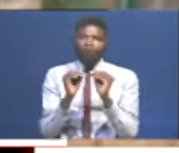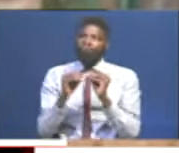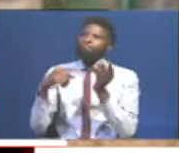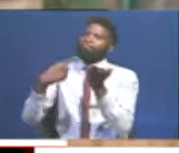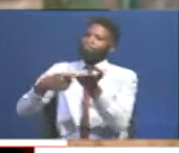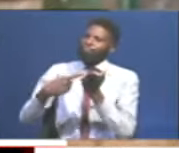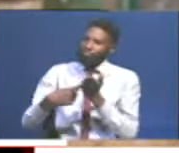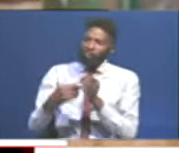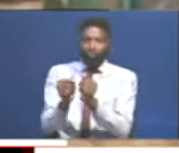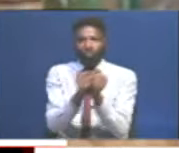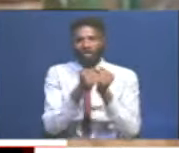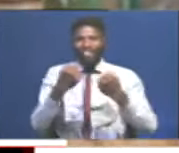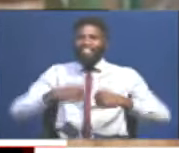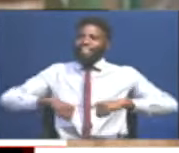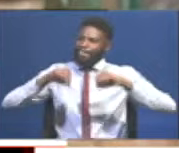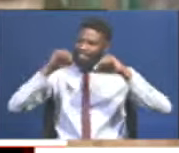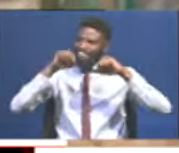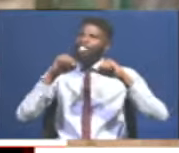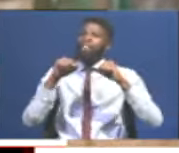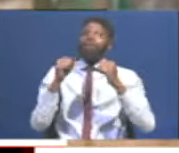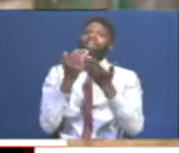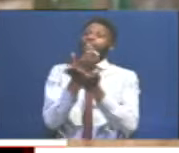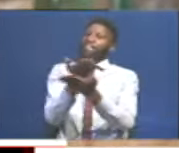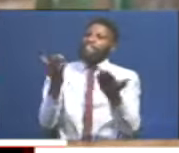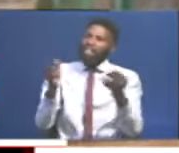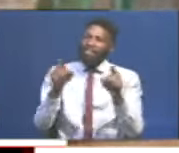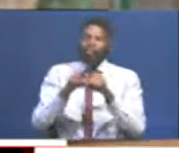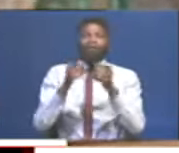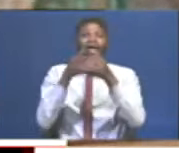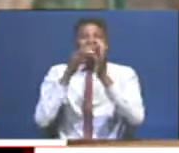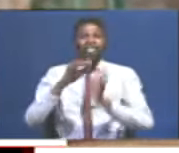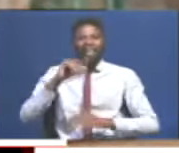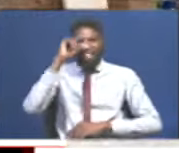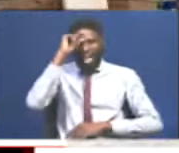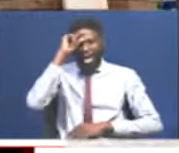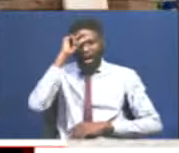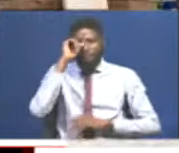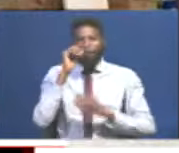wako hapa, na sisi viongozi wa upande wa serikali tukutane pamoja, itakuwa vizuri zaidi.